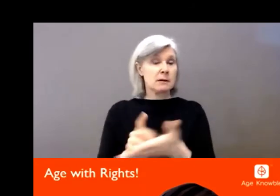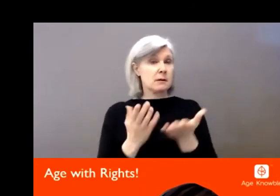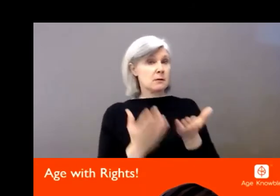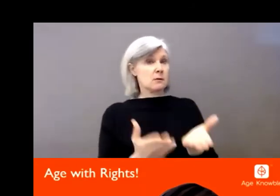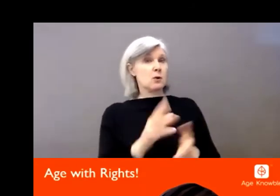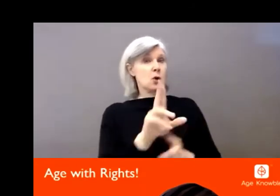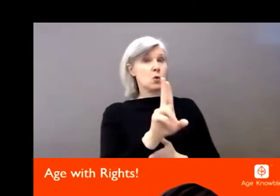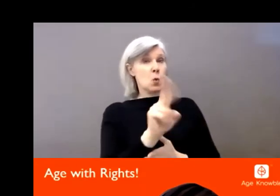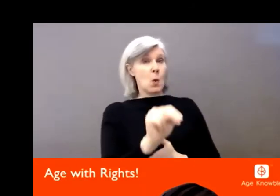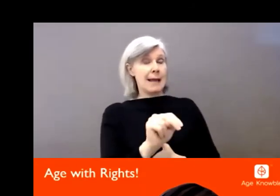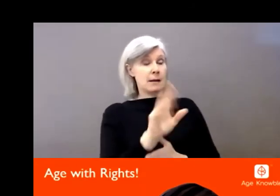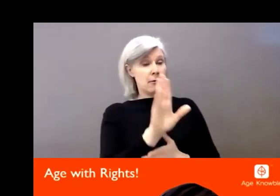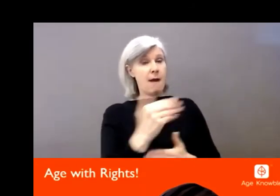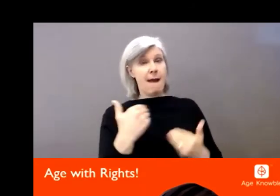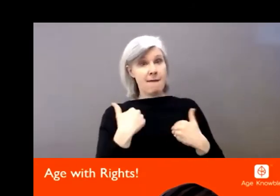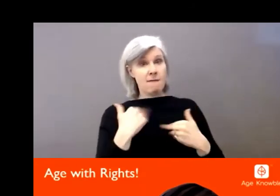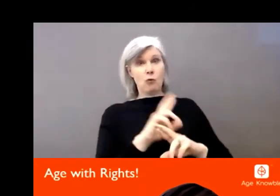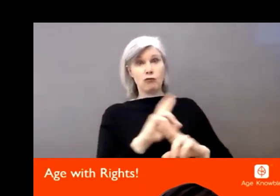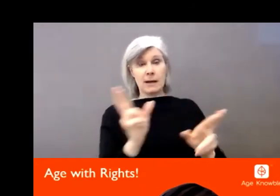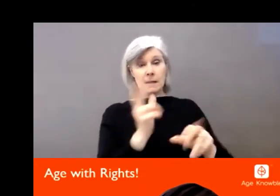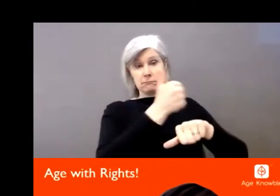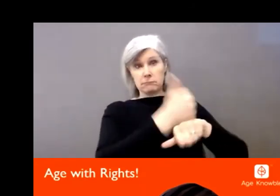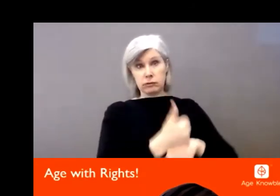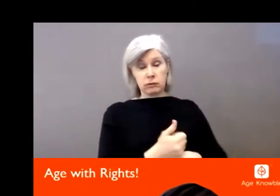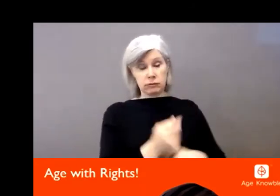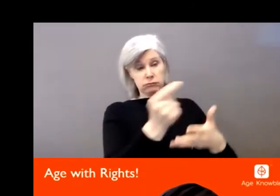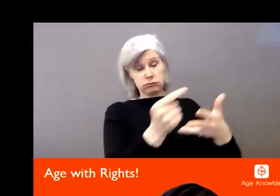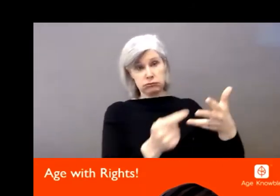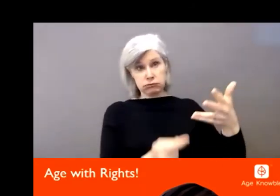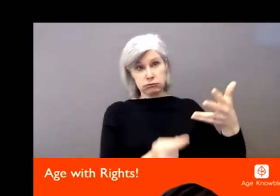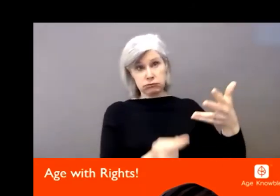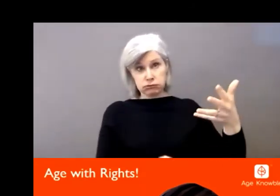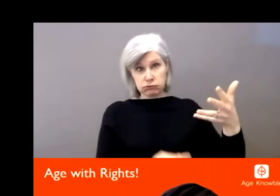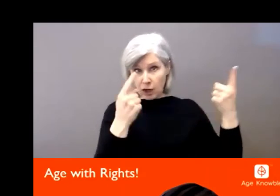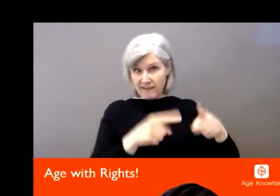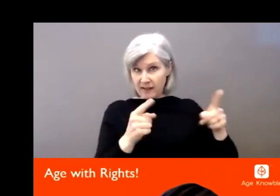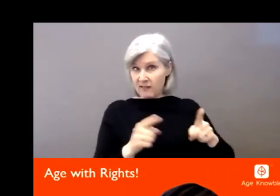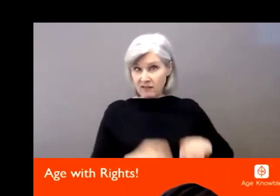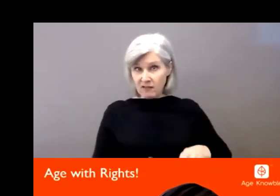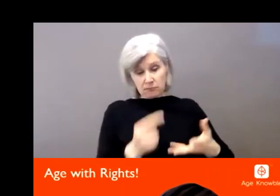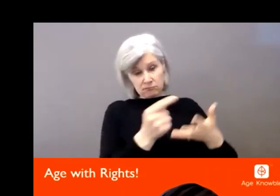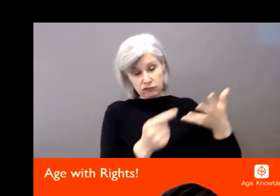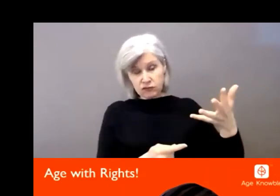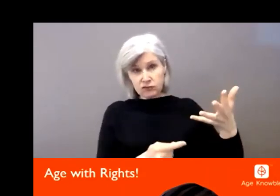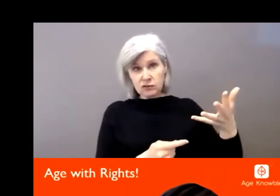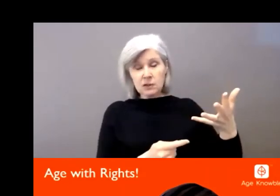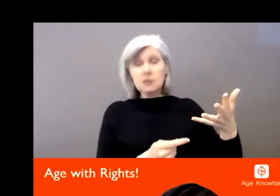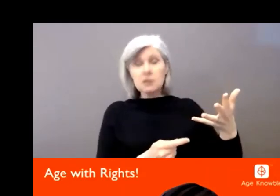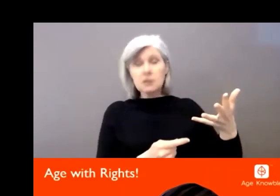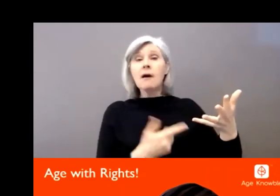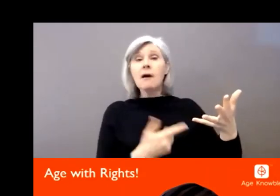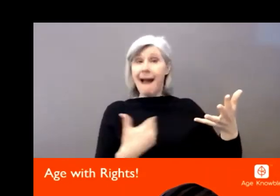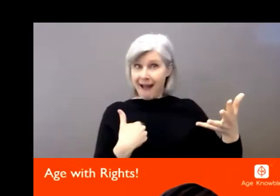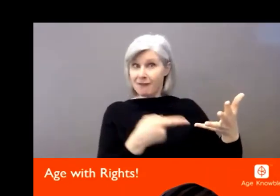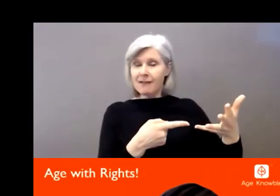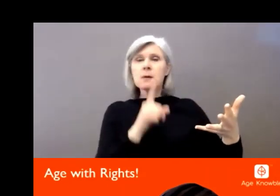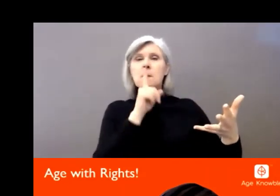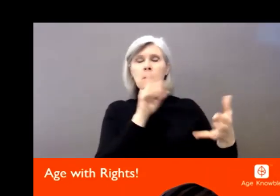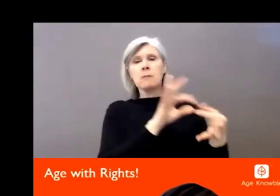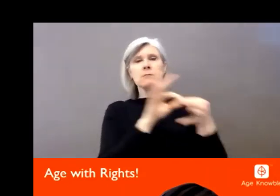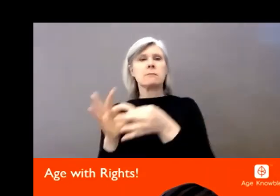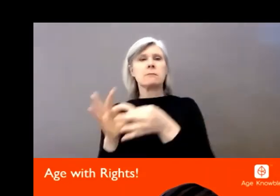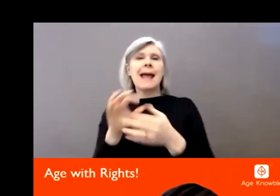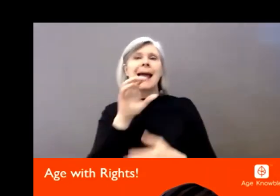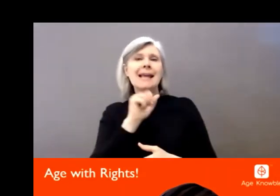cover older persons and they do not cover ageism. Because conventions work, and conventions can transform